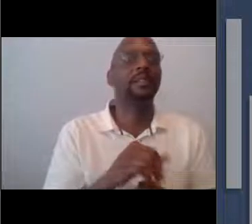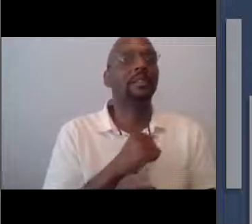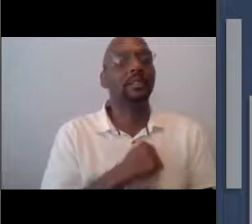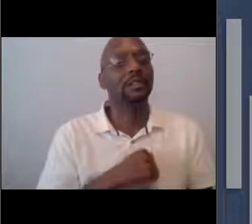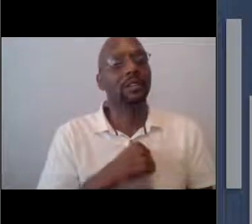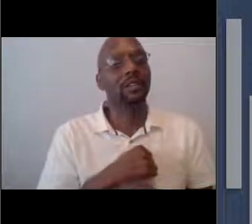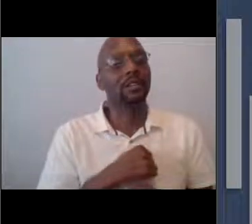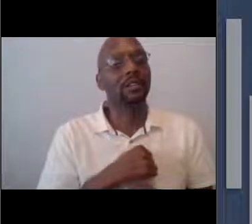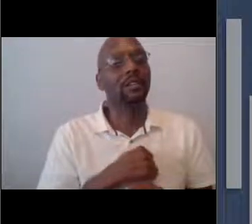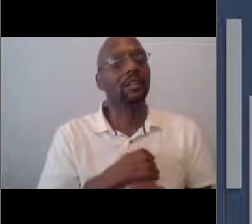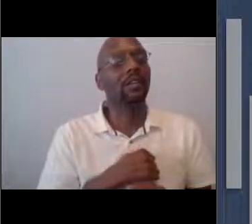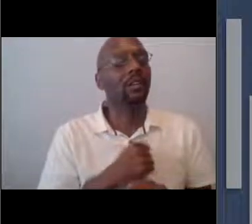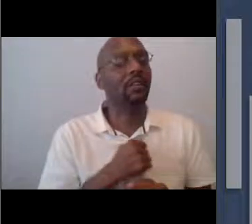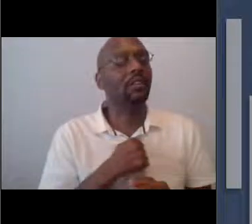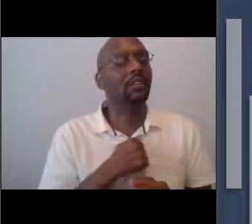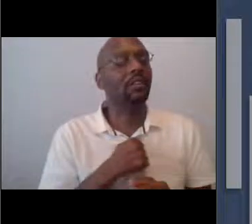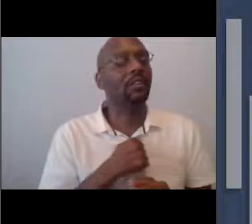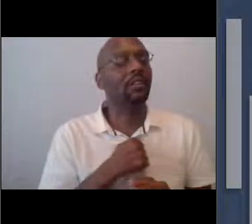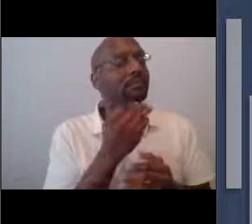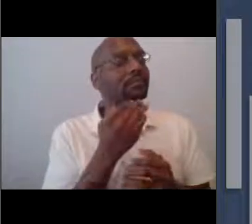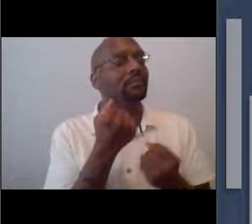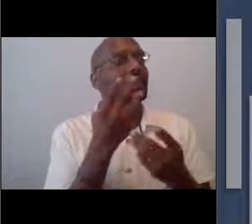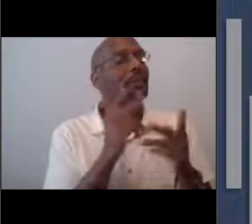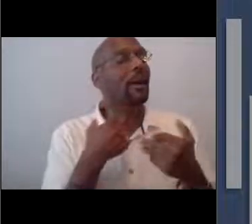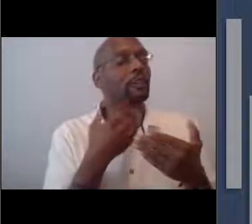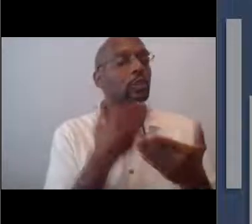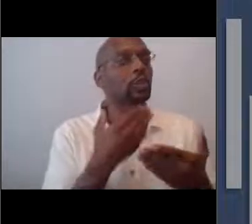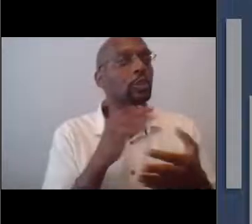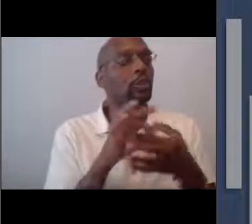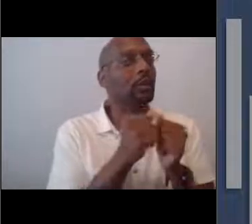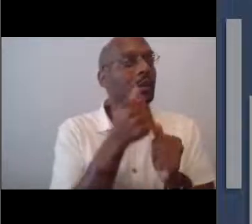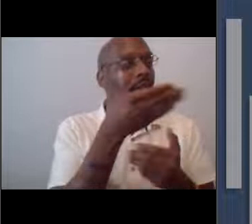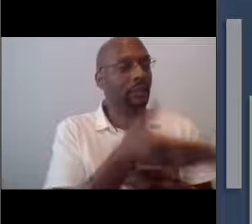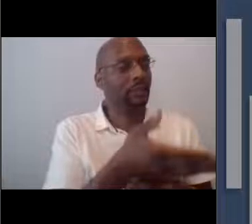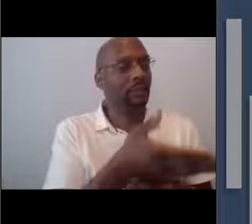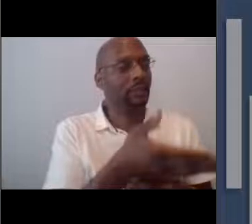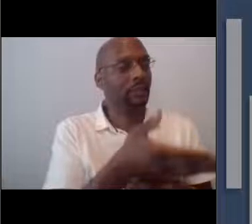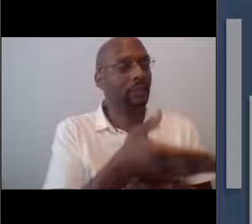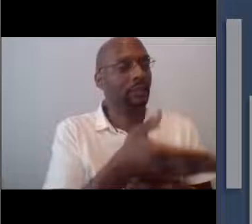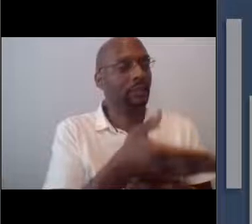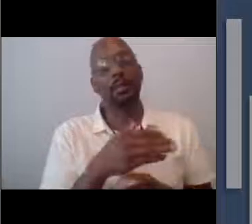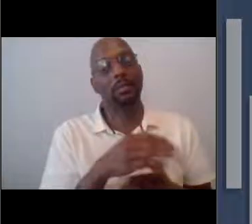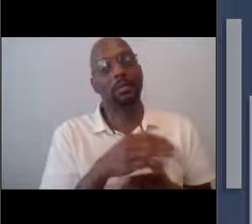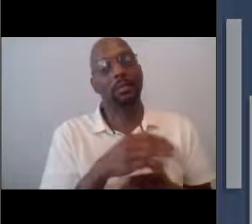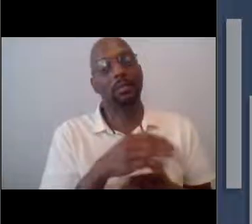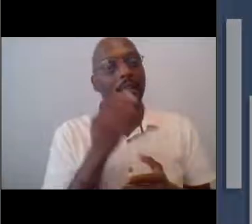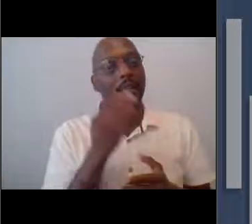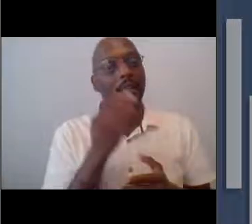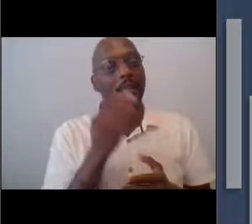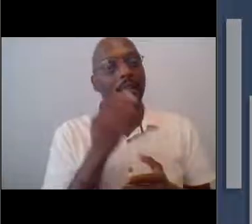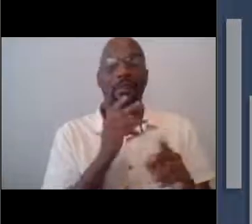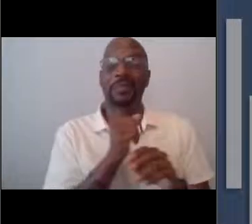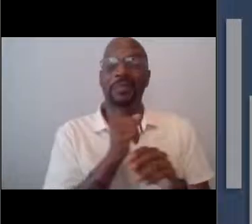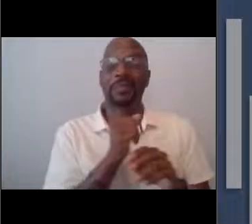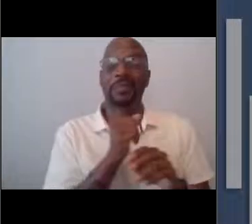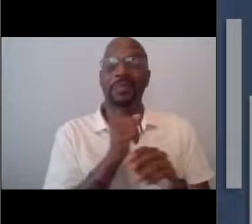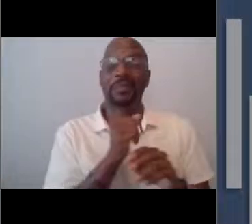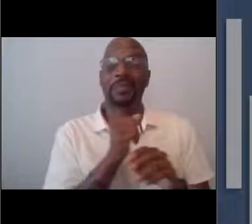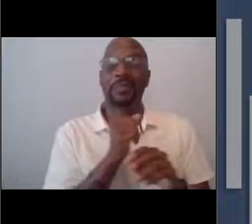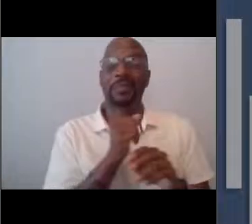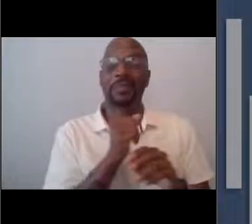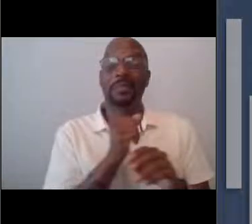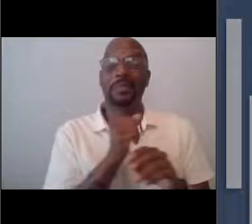many of you were very close to him. And the great impact to transportation in California and people in California. A couple things